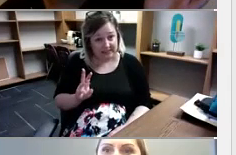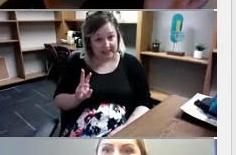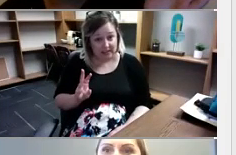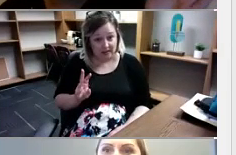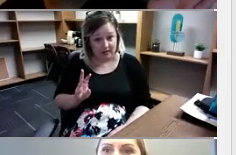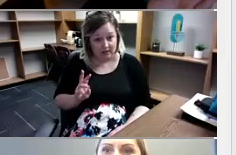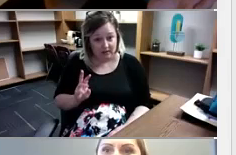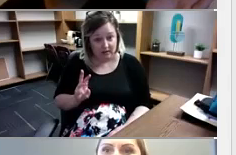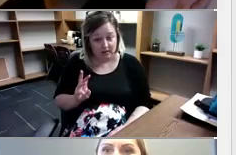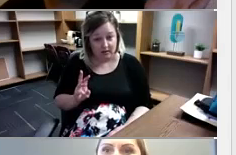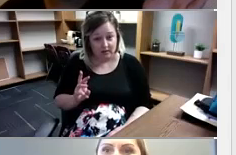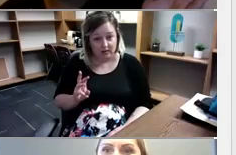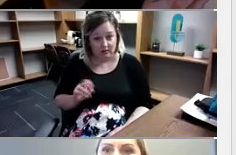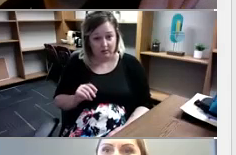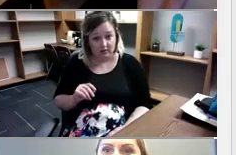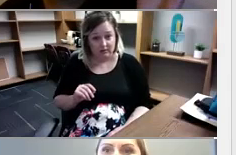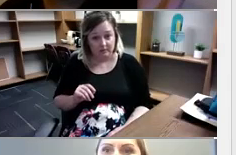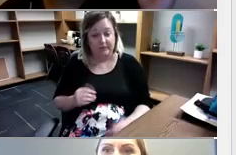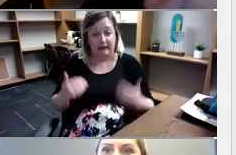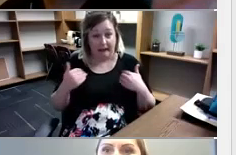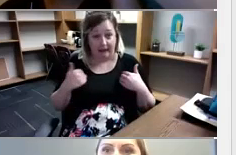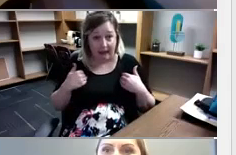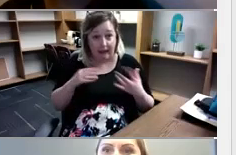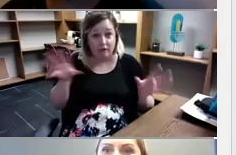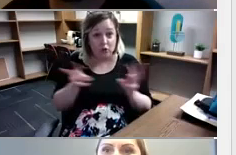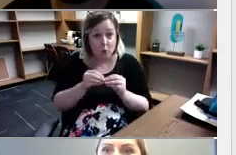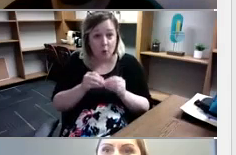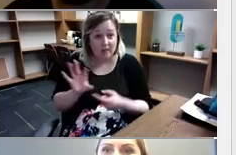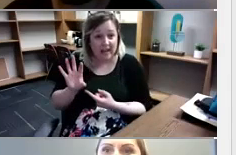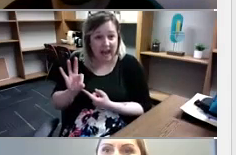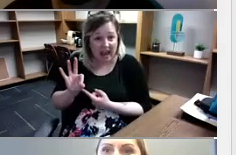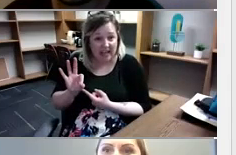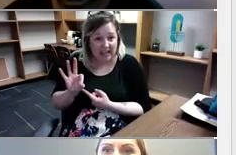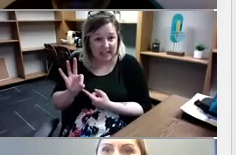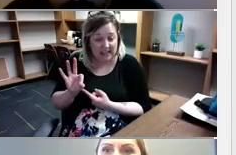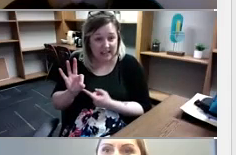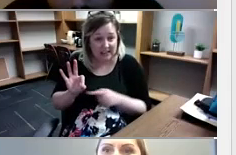we have a total of 9 of this. So that is basically